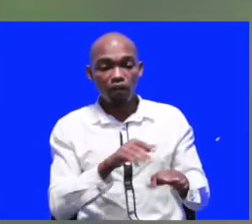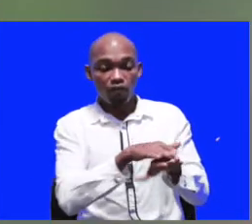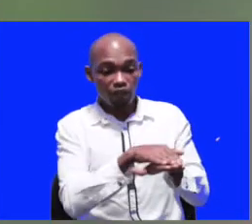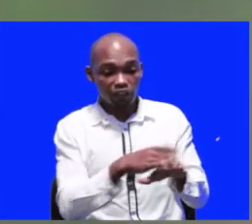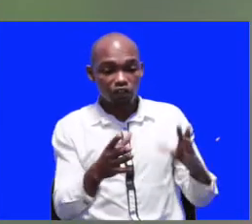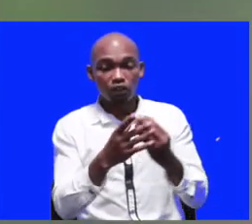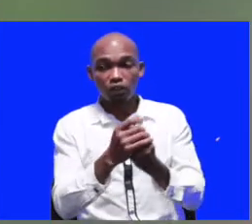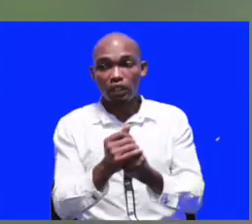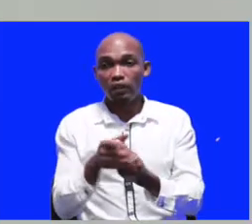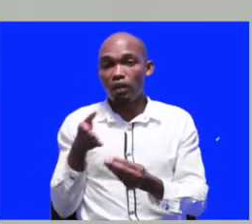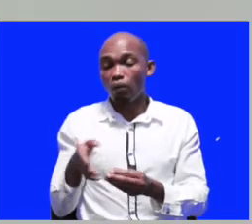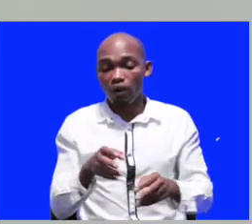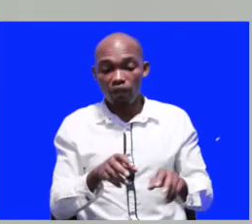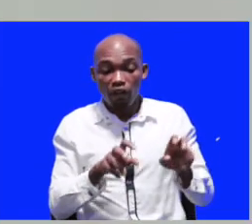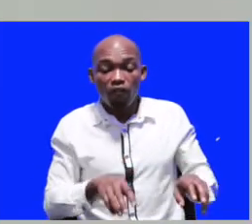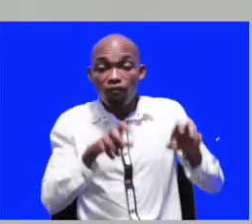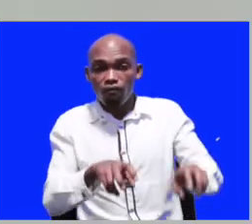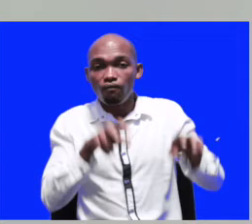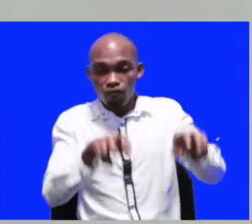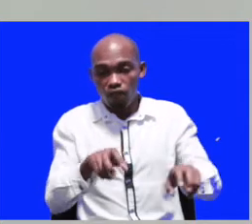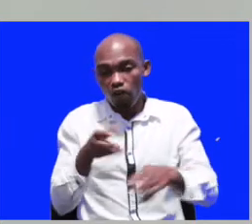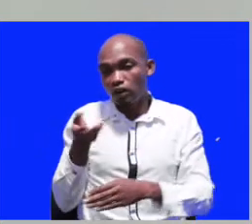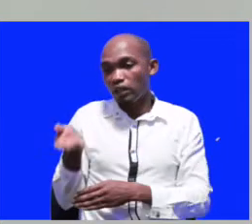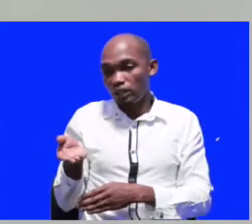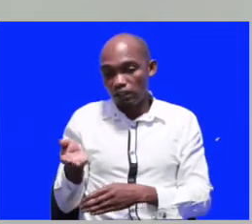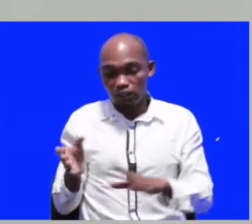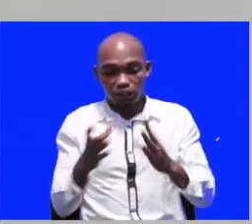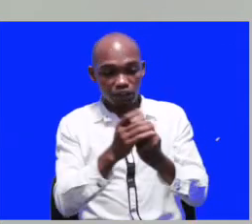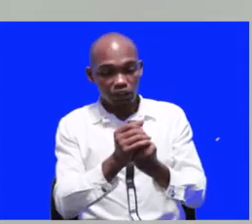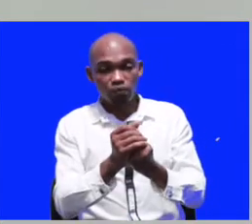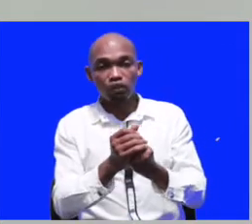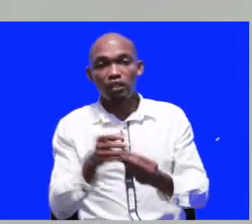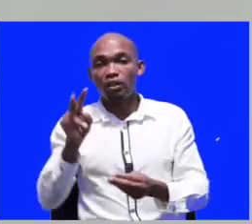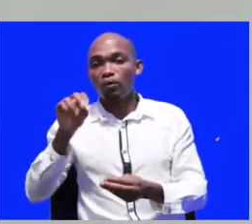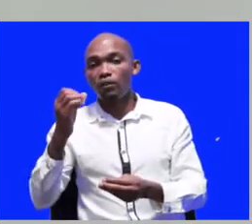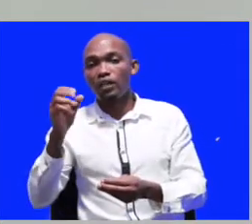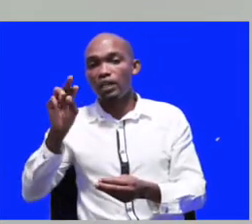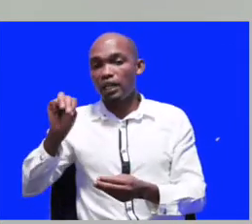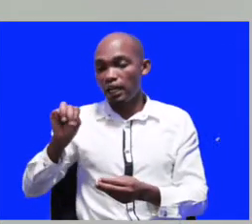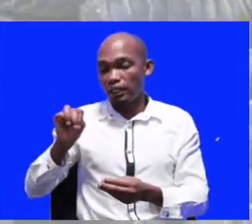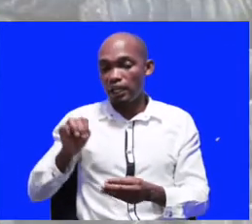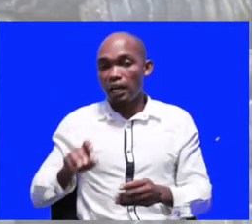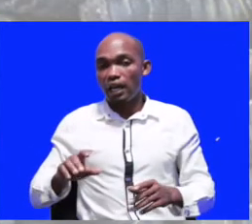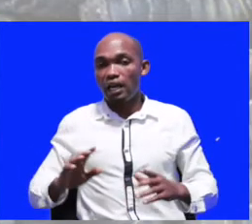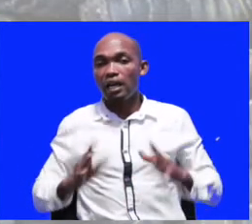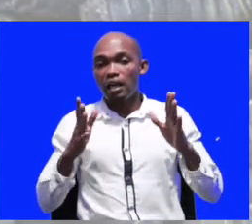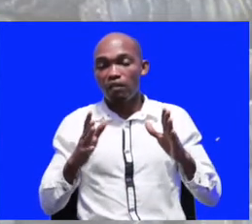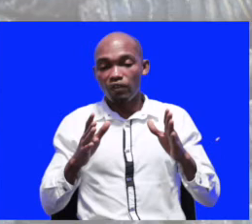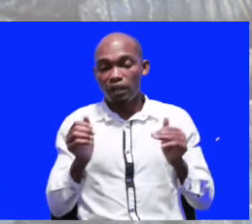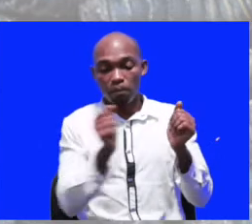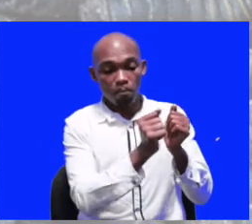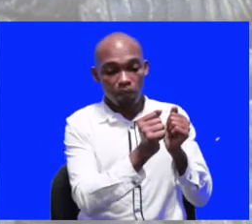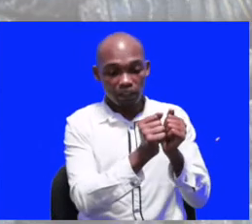mud, dust, or rotten food. That means life can originate from non-living matter. Example, maggots can arise